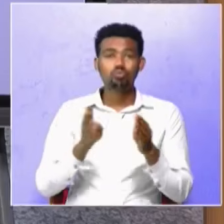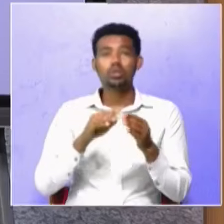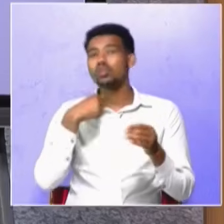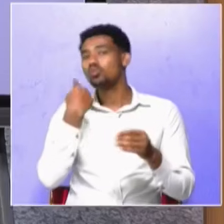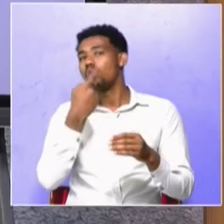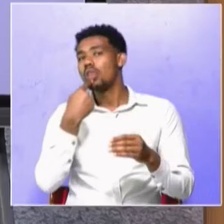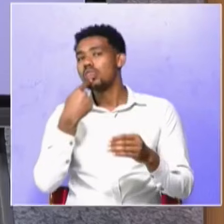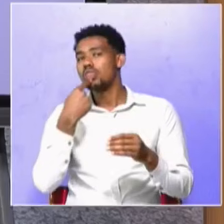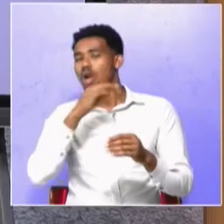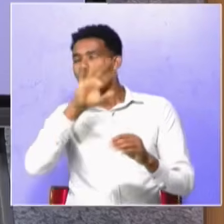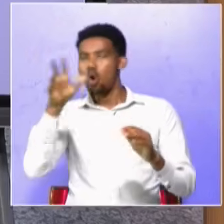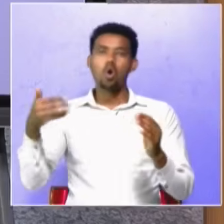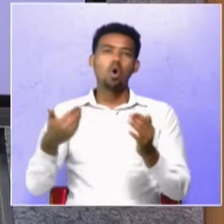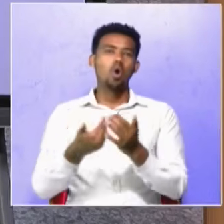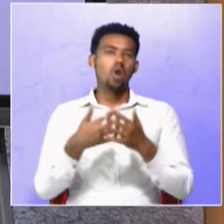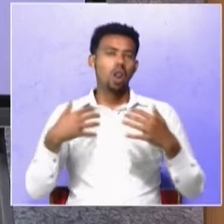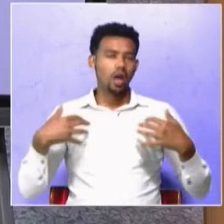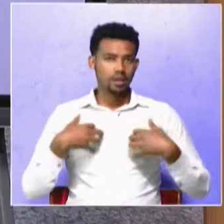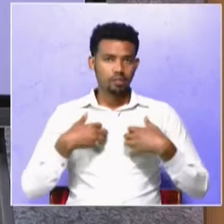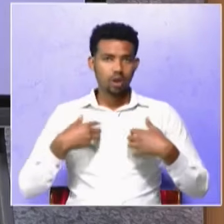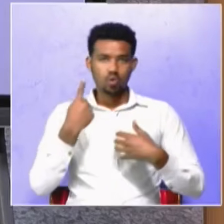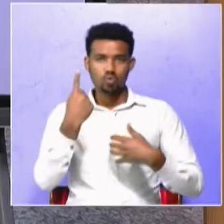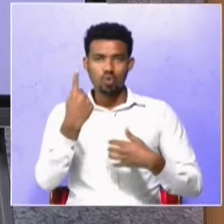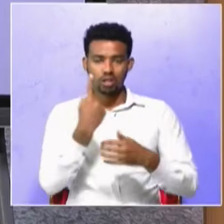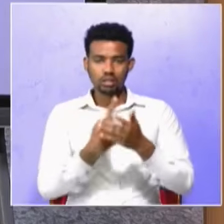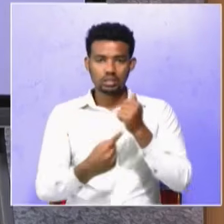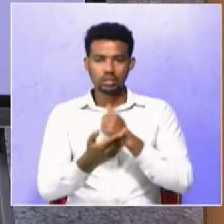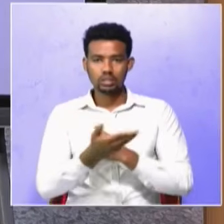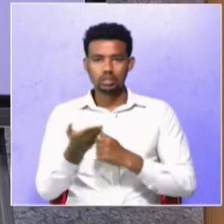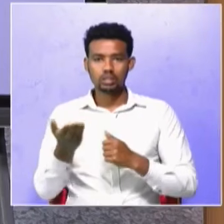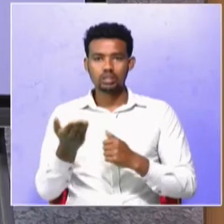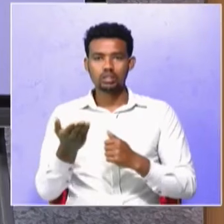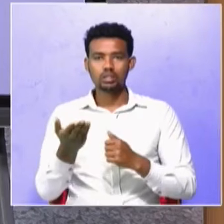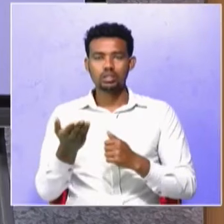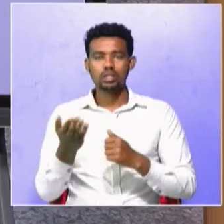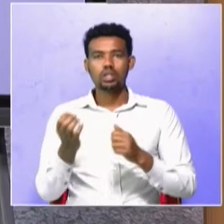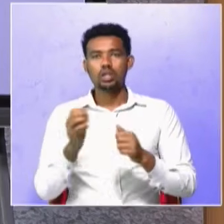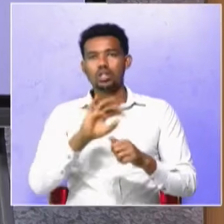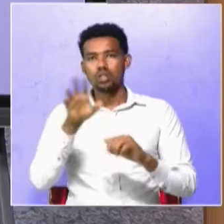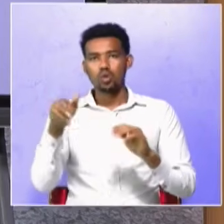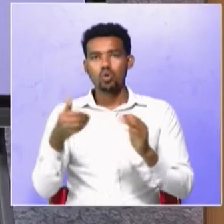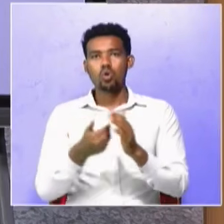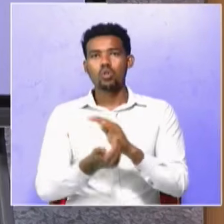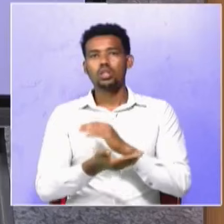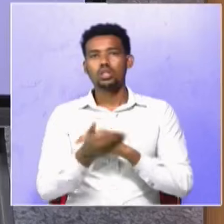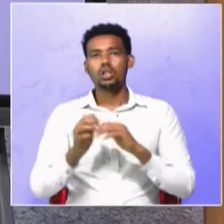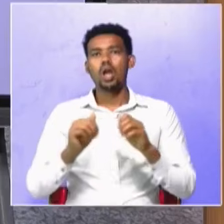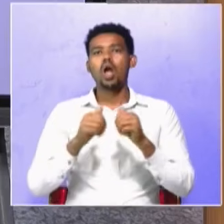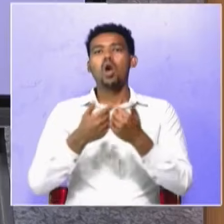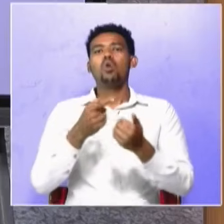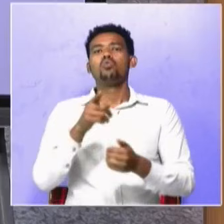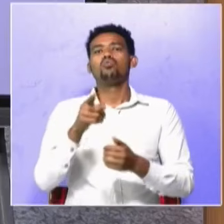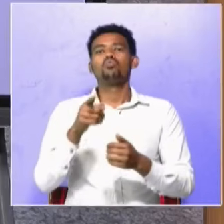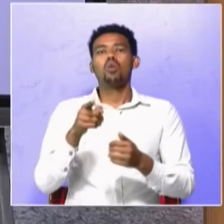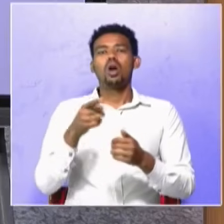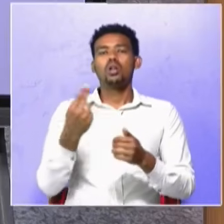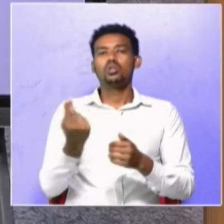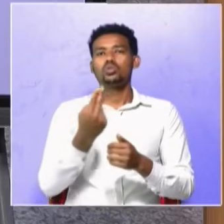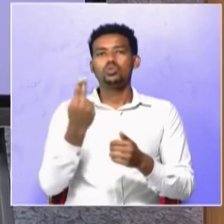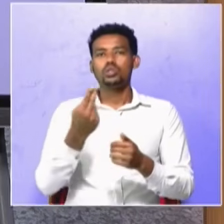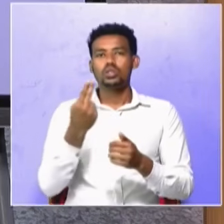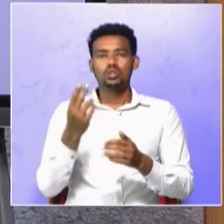The whole animal. One each thing with the whole thing. This is how we are using